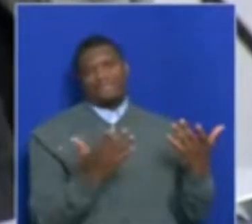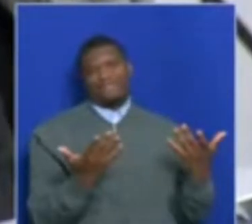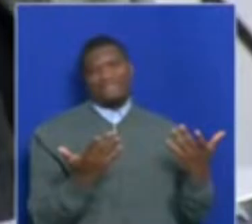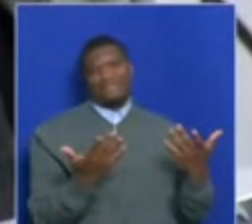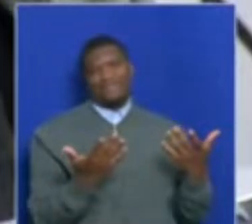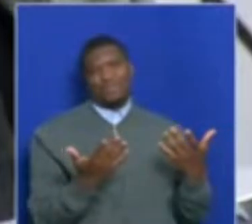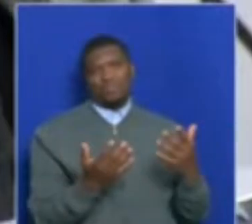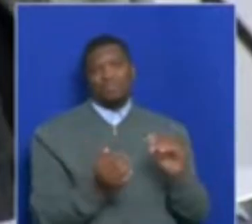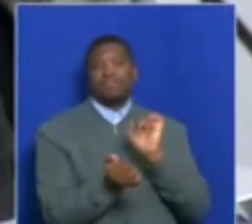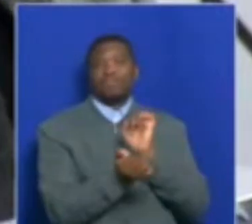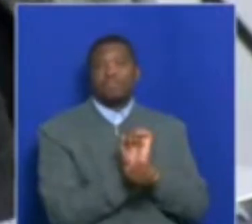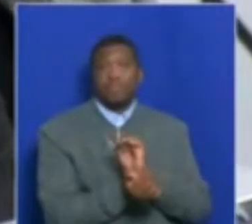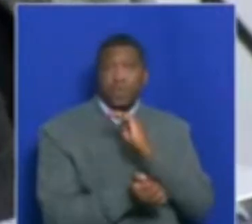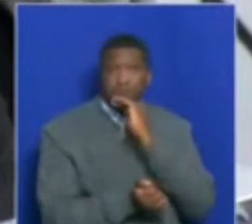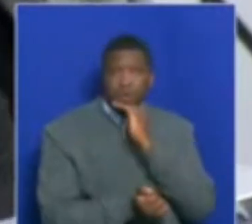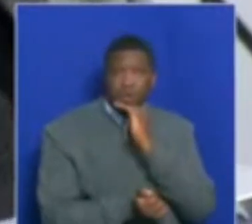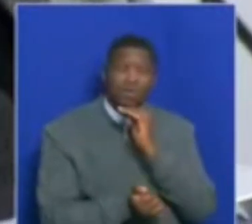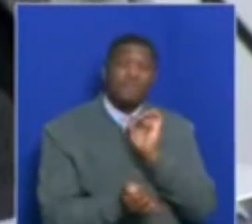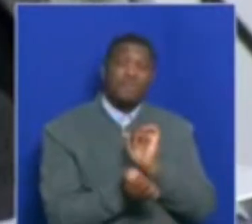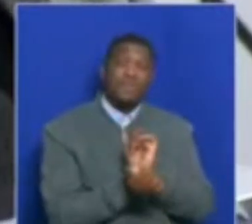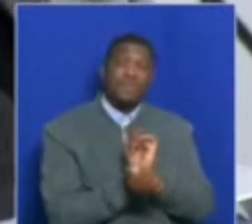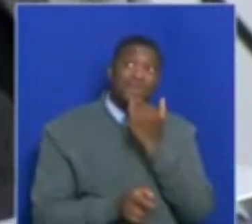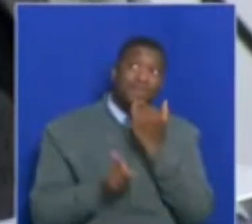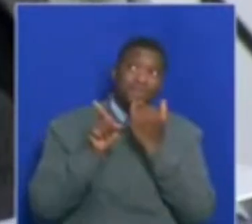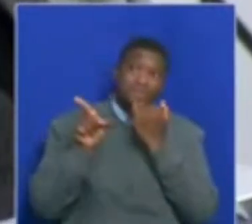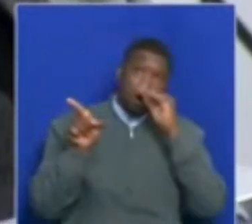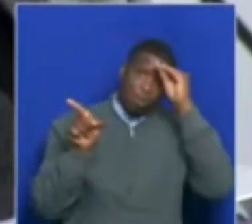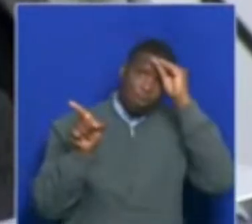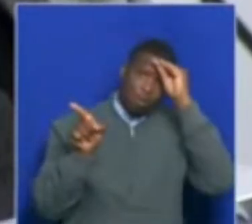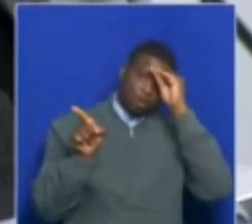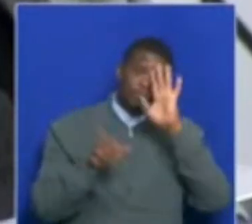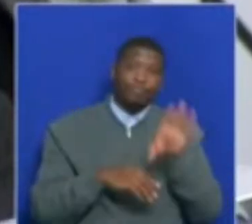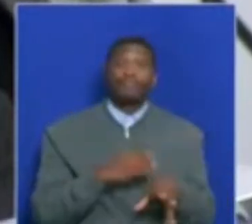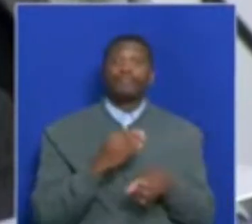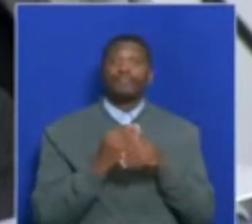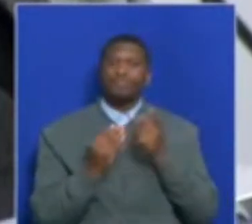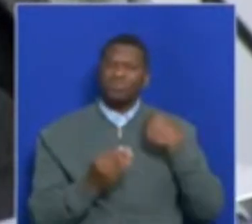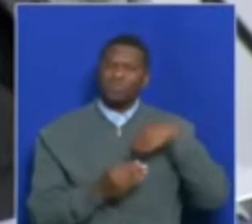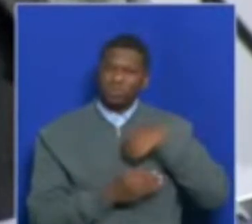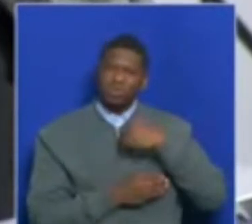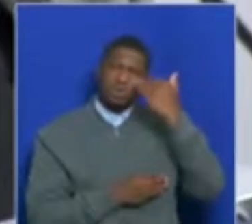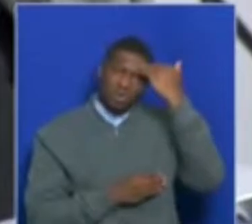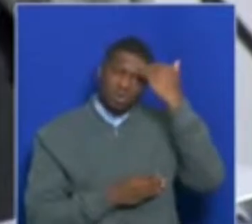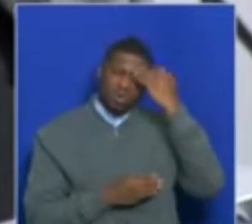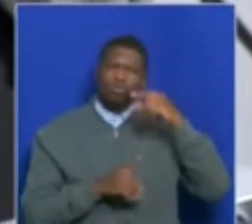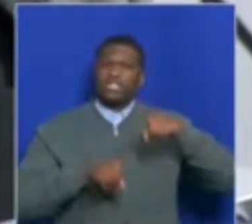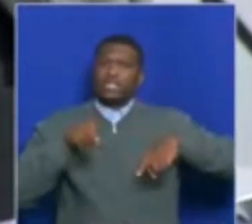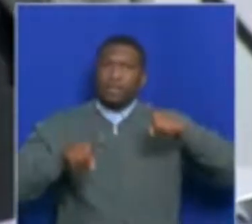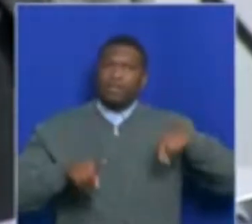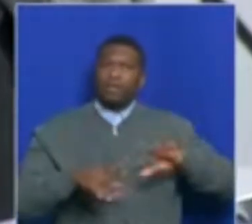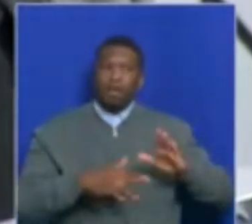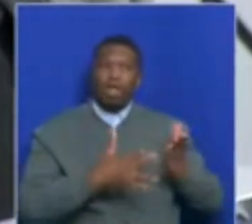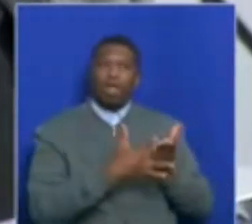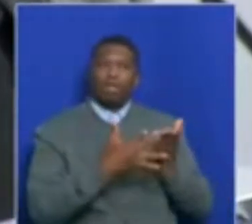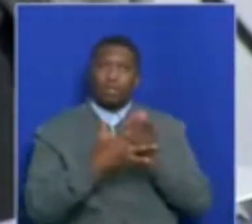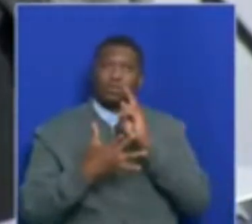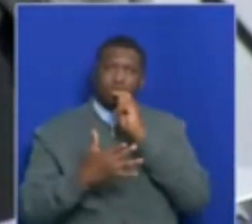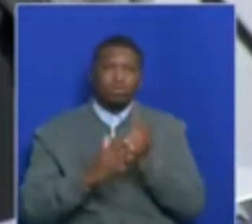also have known cases, and I've got it in my bundle, known cases of tow truck